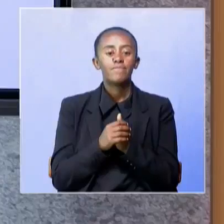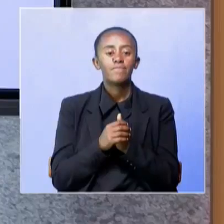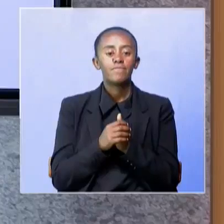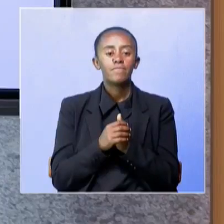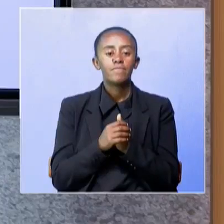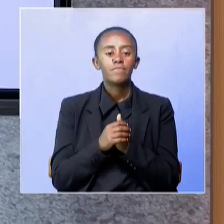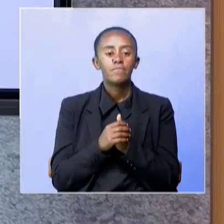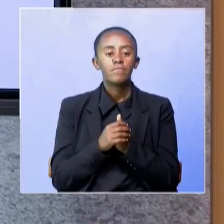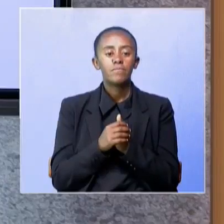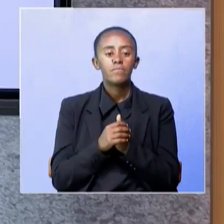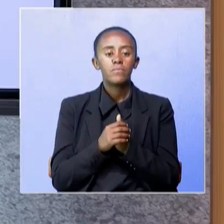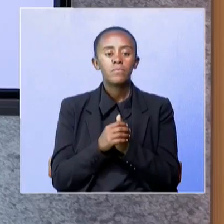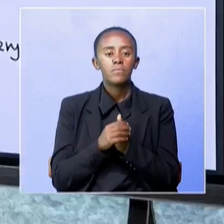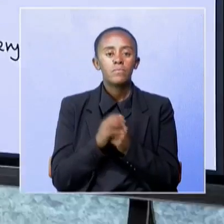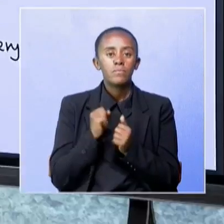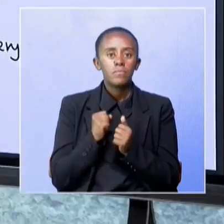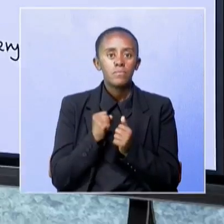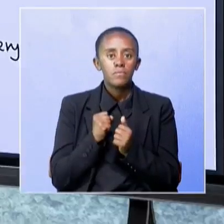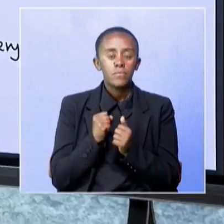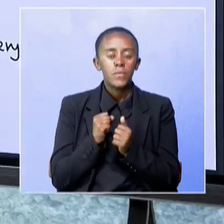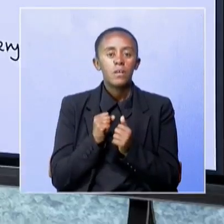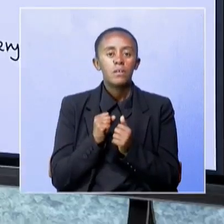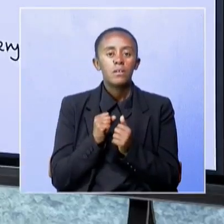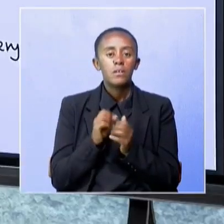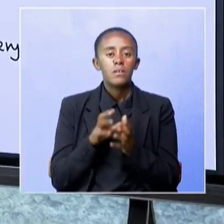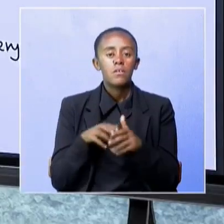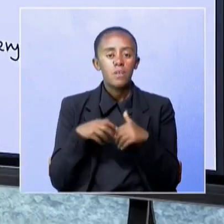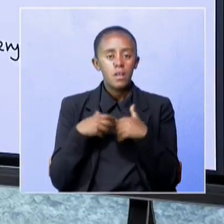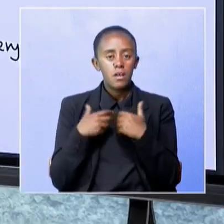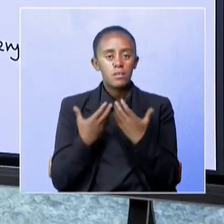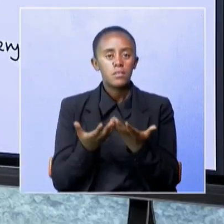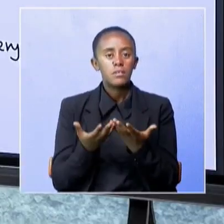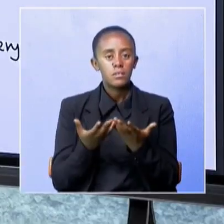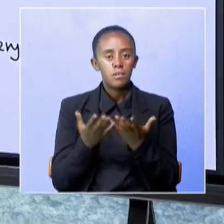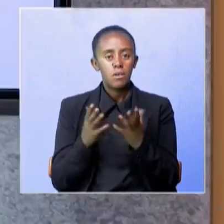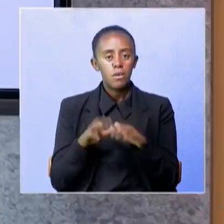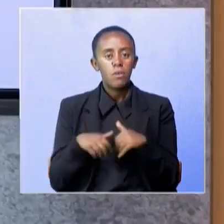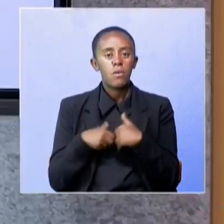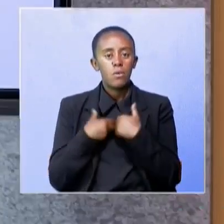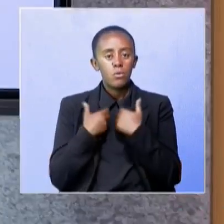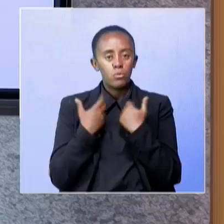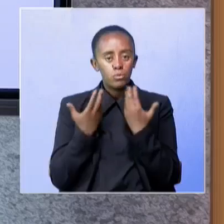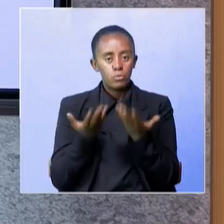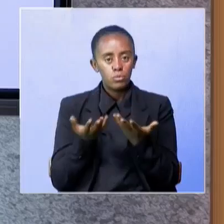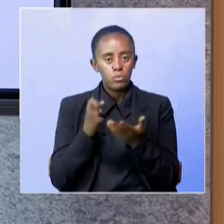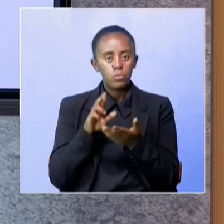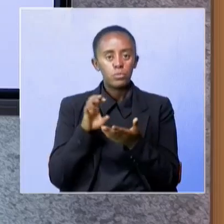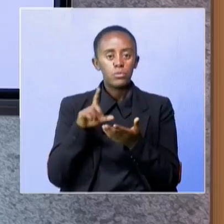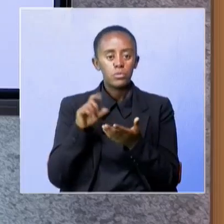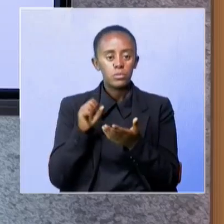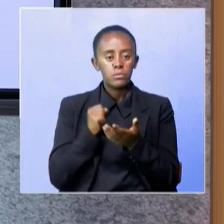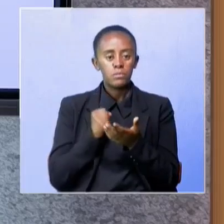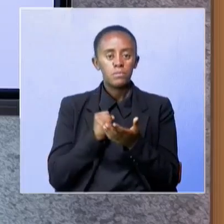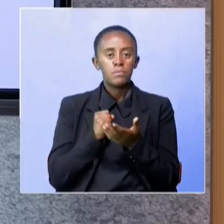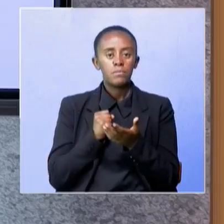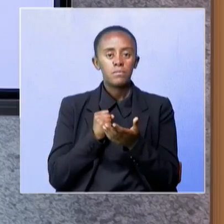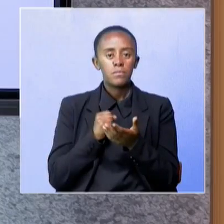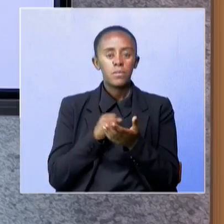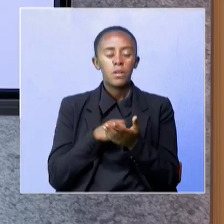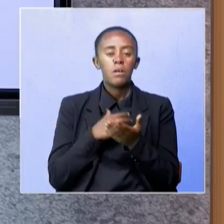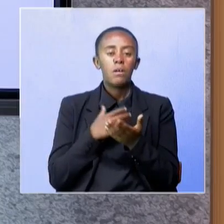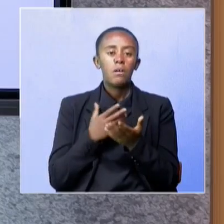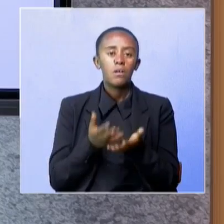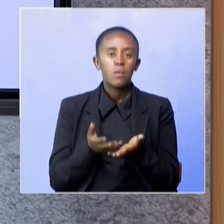So if you're holding in the air, release it, yes? So I'm holding the air,